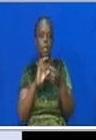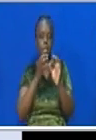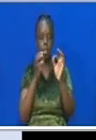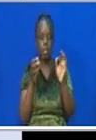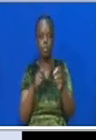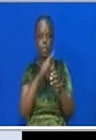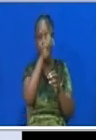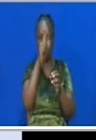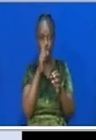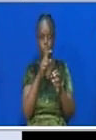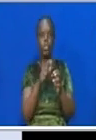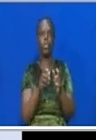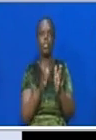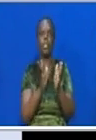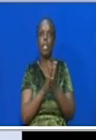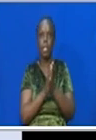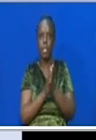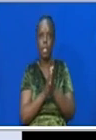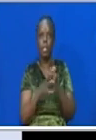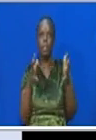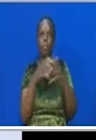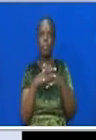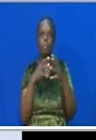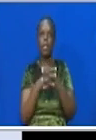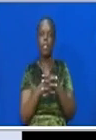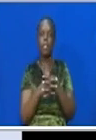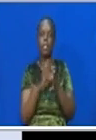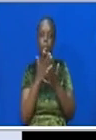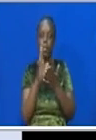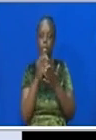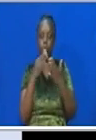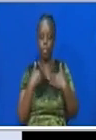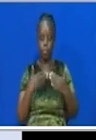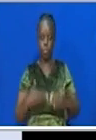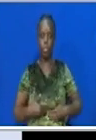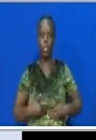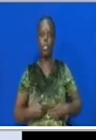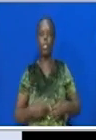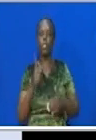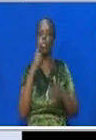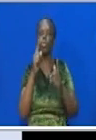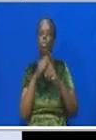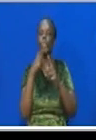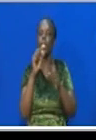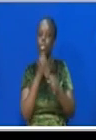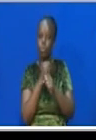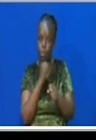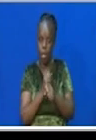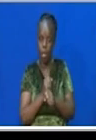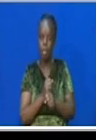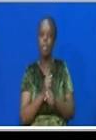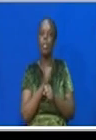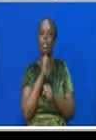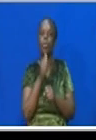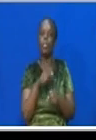the question, hence matching the organ to its function. Not just answering the question asked,